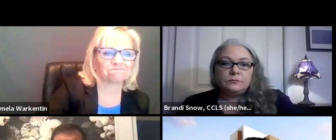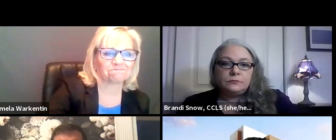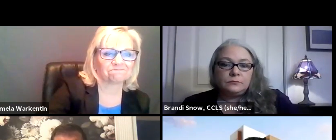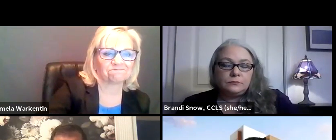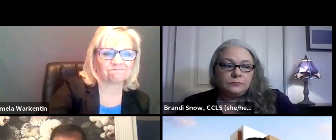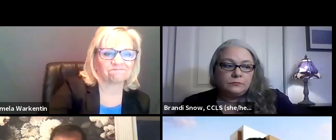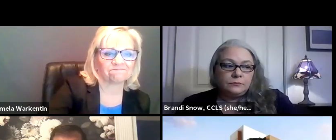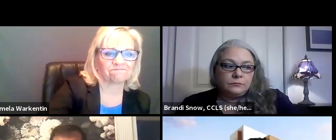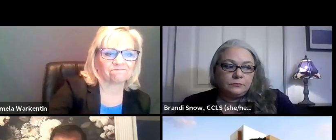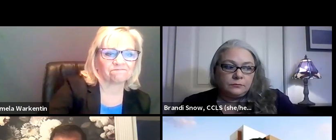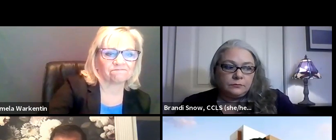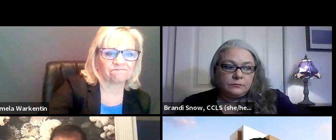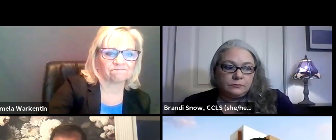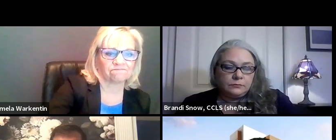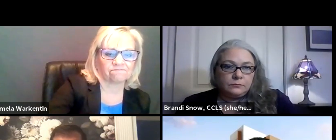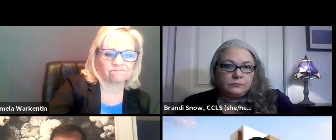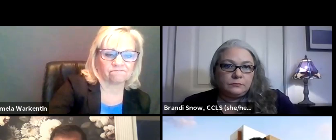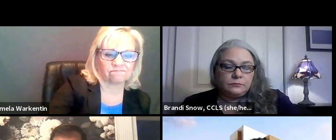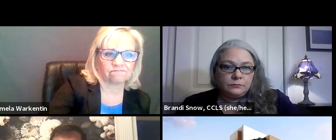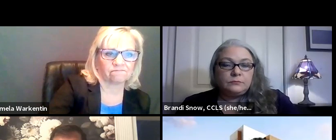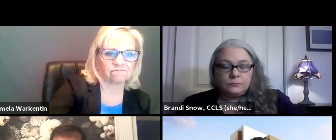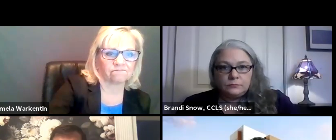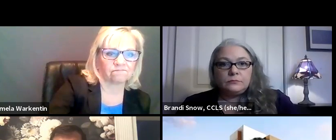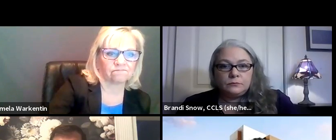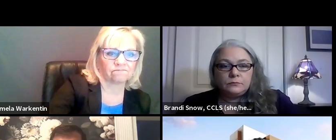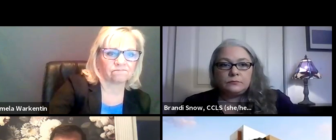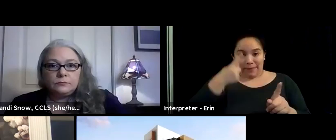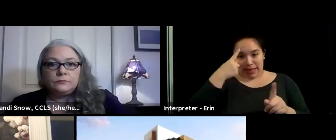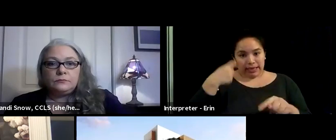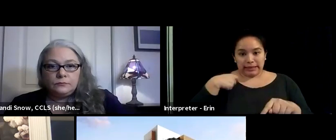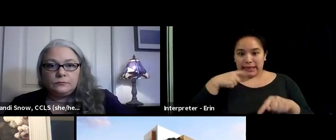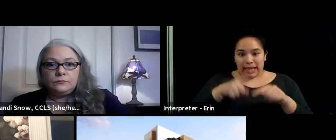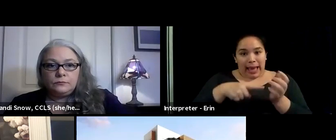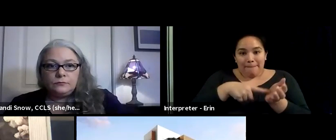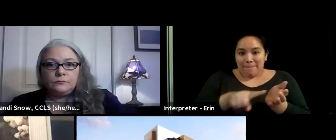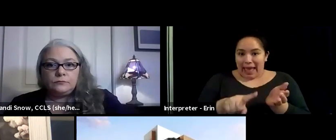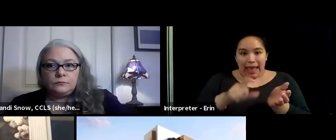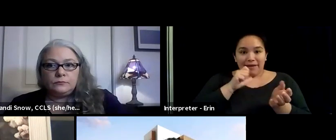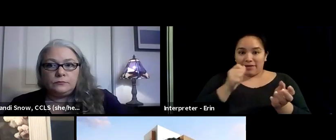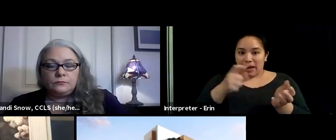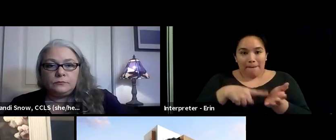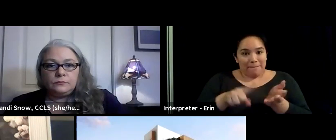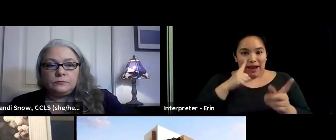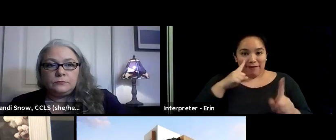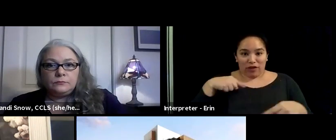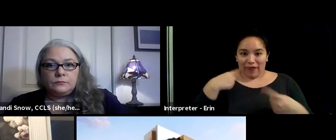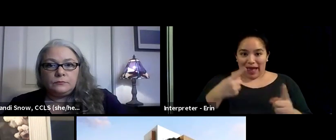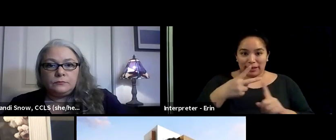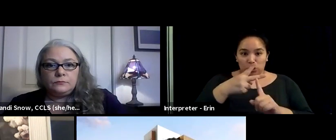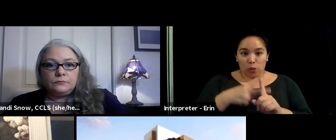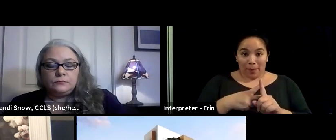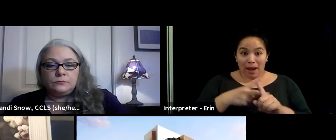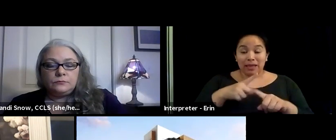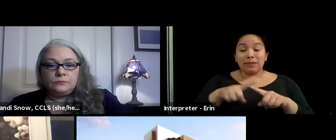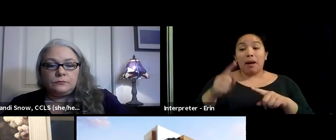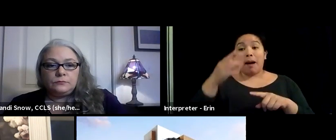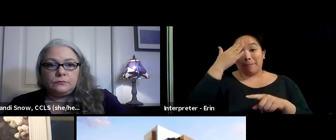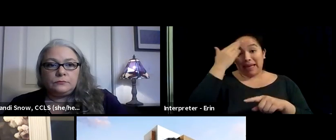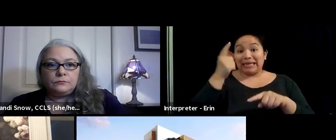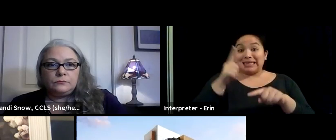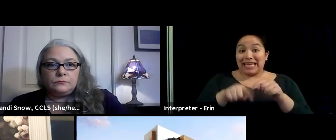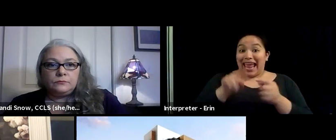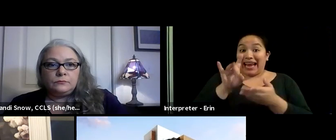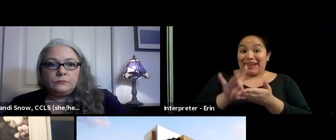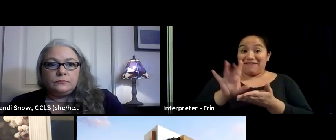my landlord's upset with me. I'm not able to pay the rent. I haven't been able to pay it for the last 2 months. But since he can't evict me